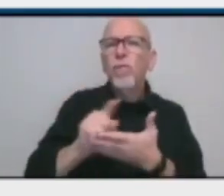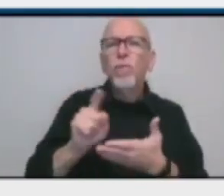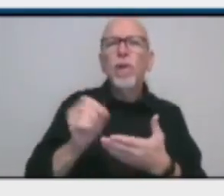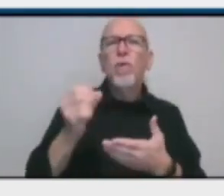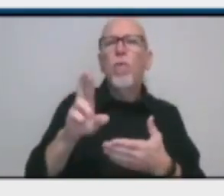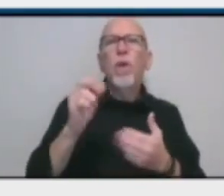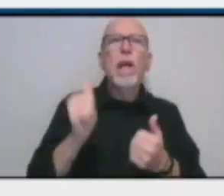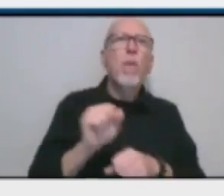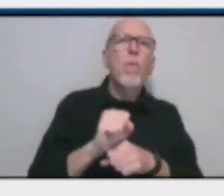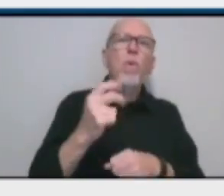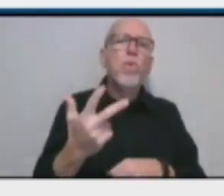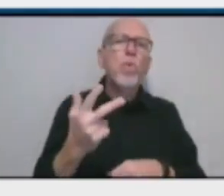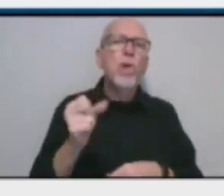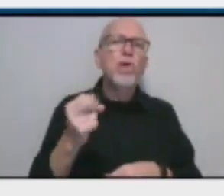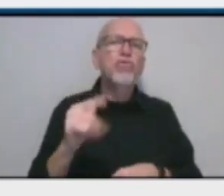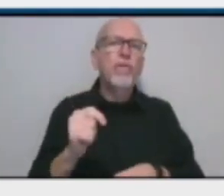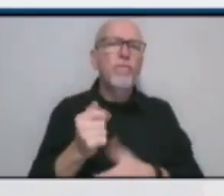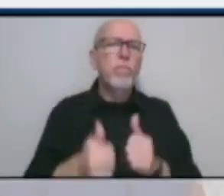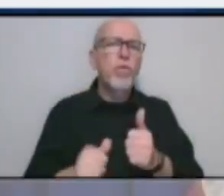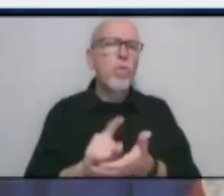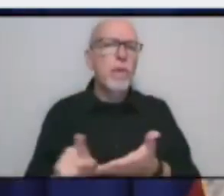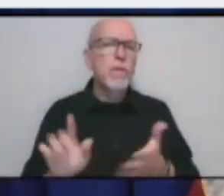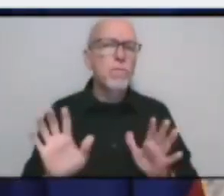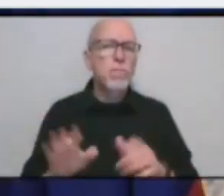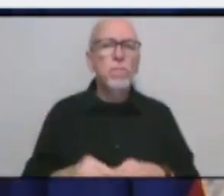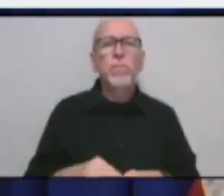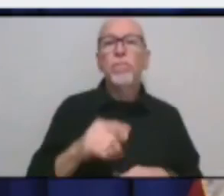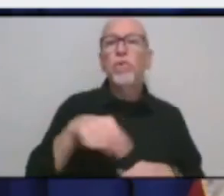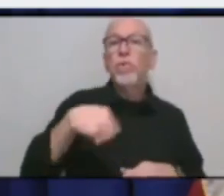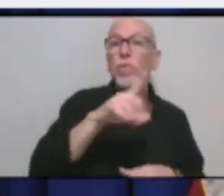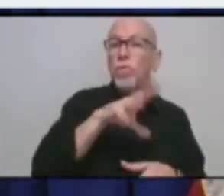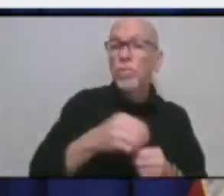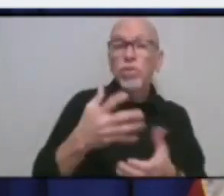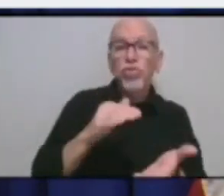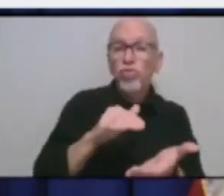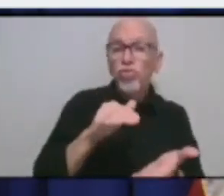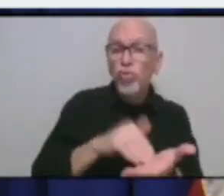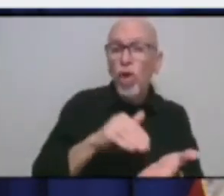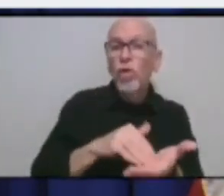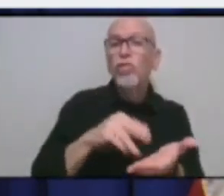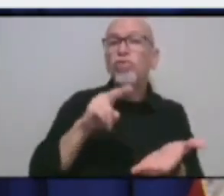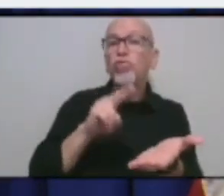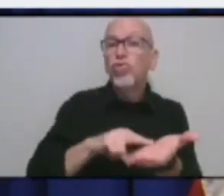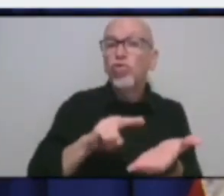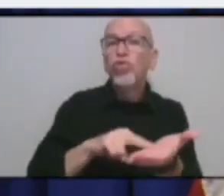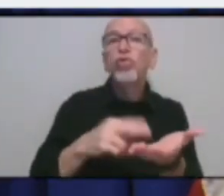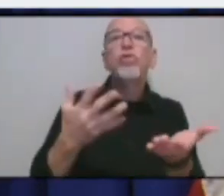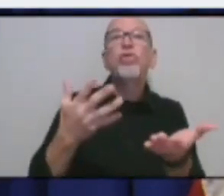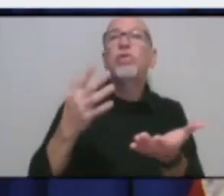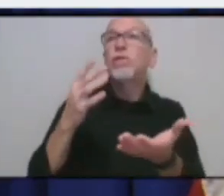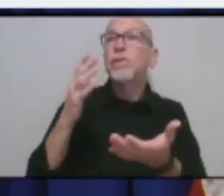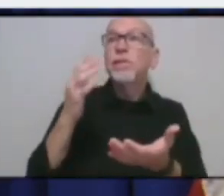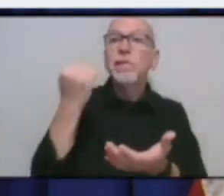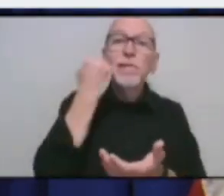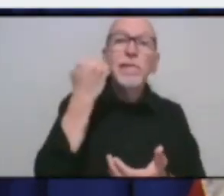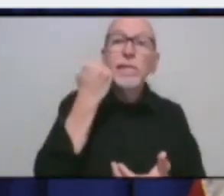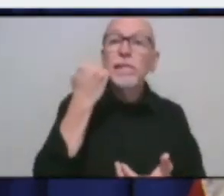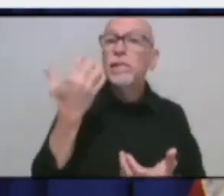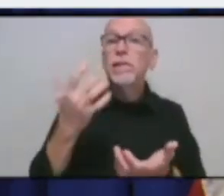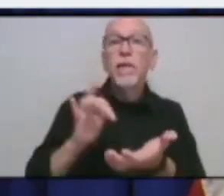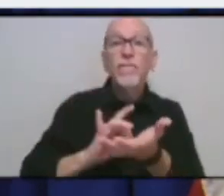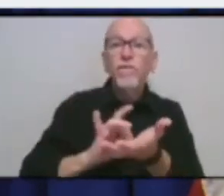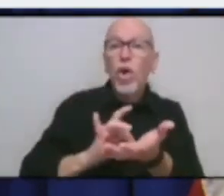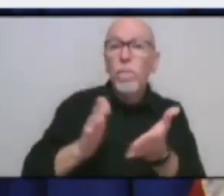shifts per week. The respondents included doctors, nurses, dentists, pharmacists, and many others. Facilities that